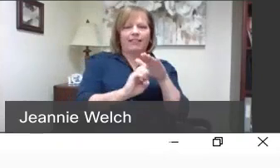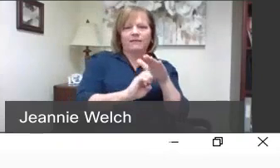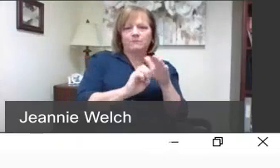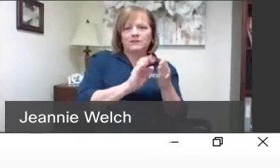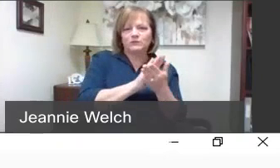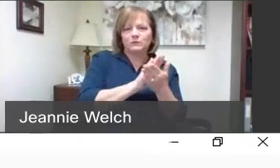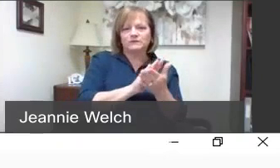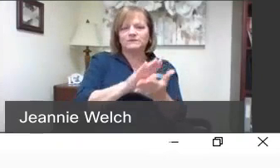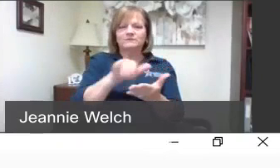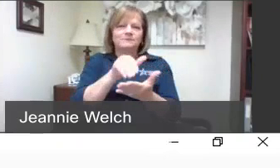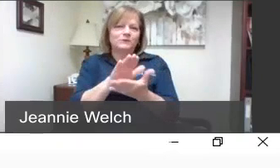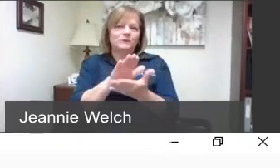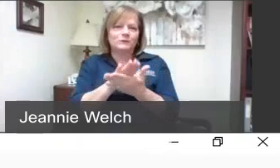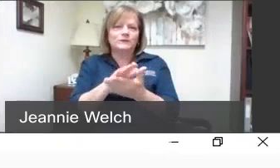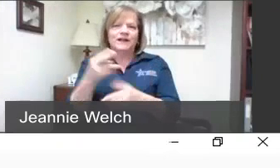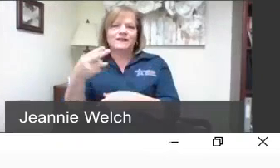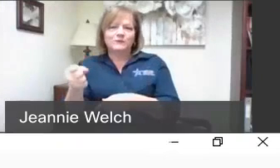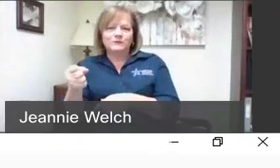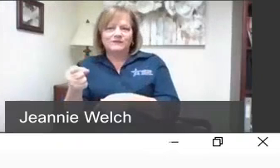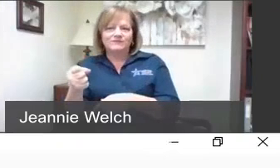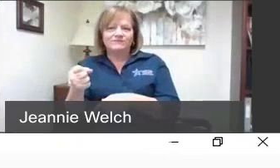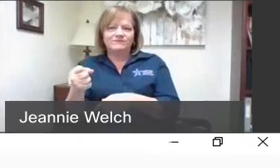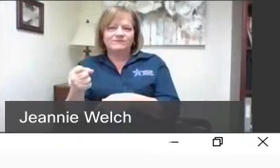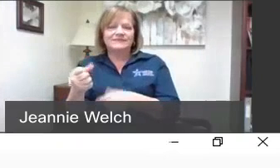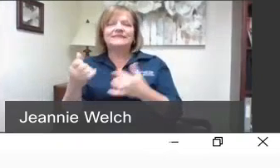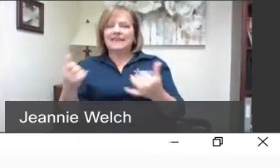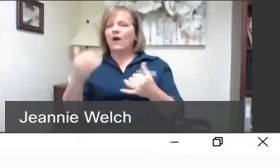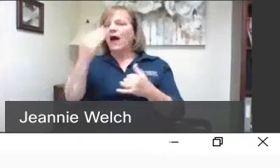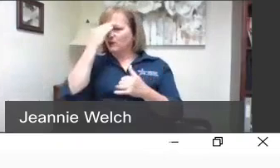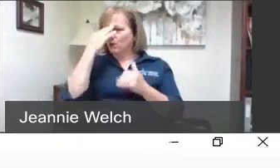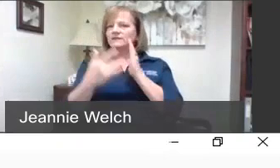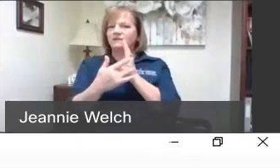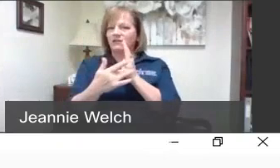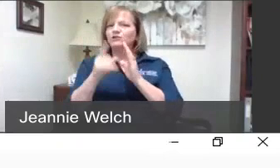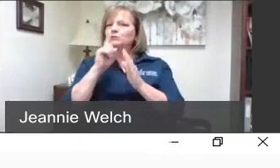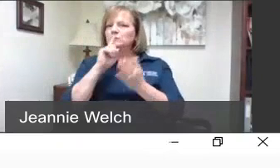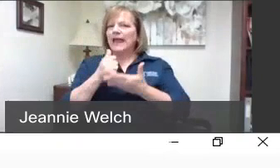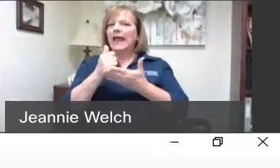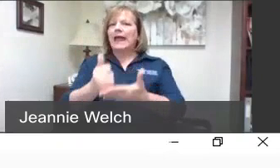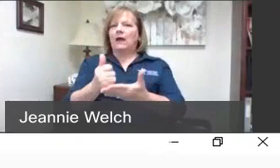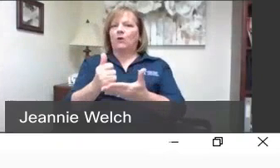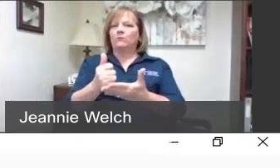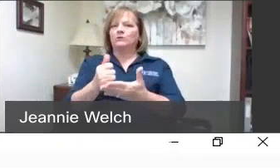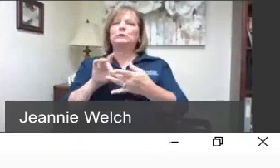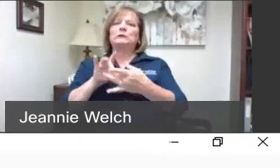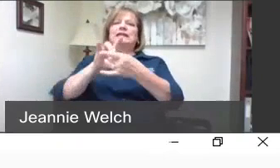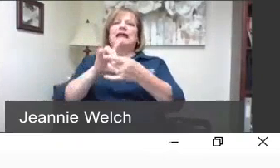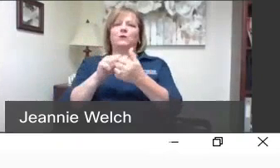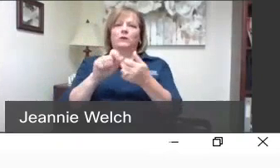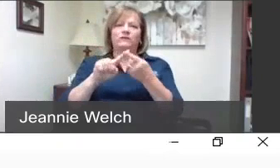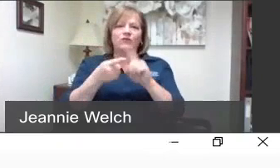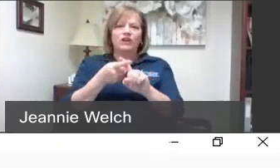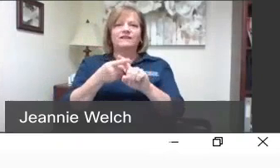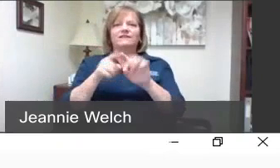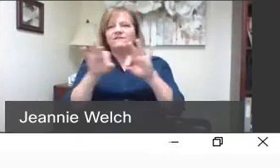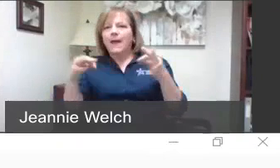make sure, just include technology. Technology has made things a lot easier to be able to connect with our friends and family.